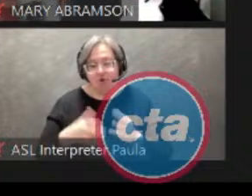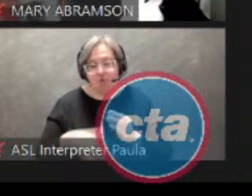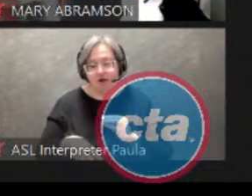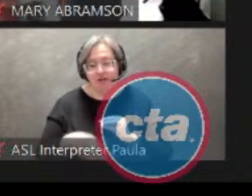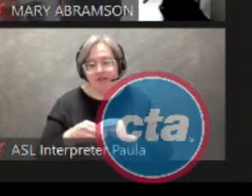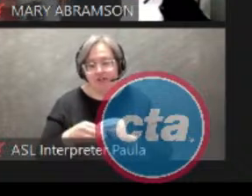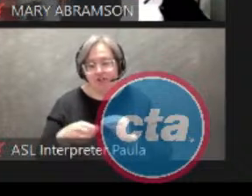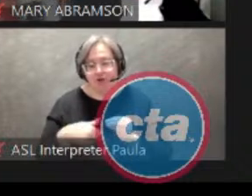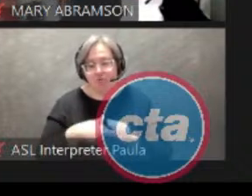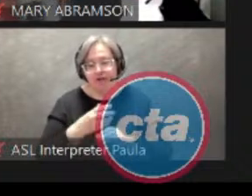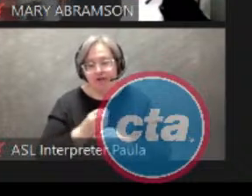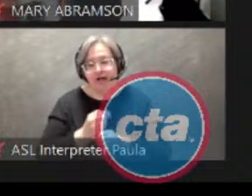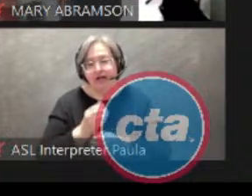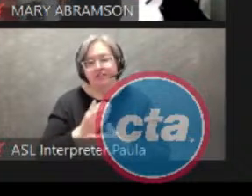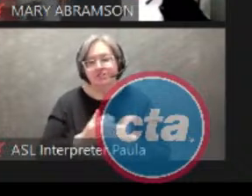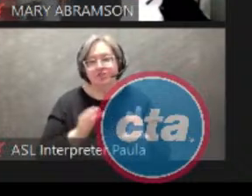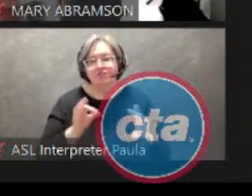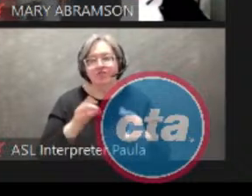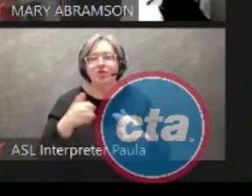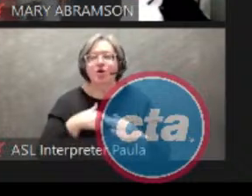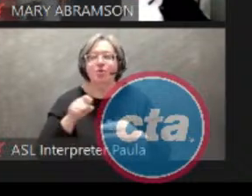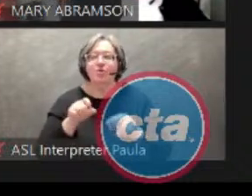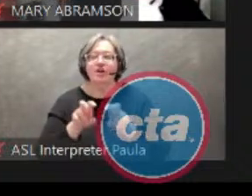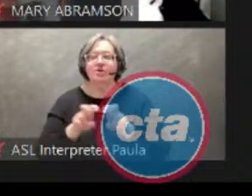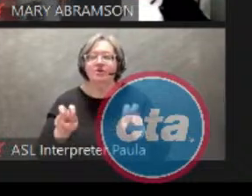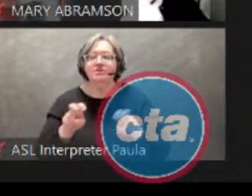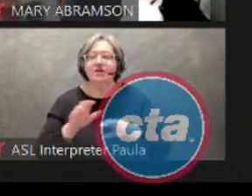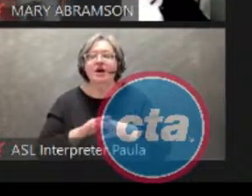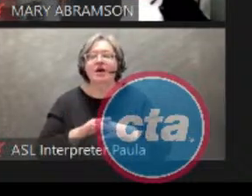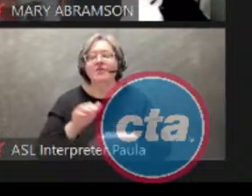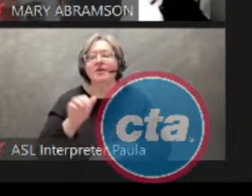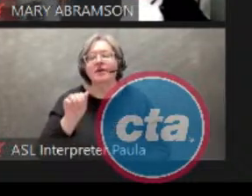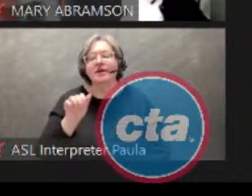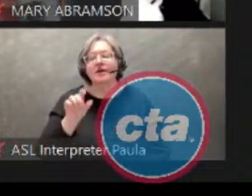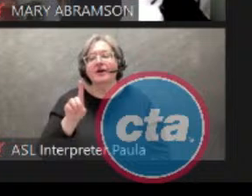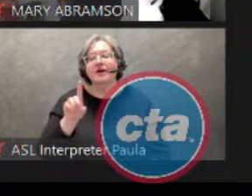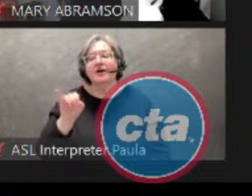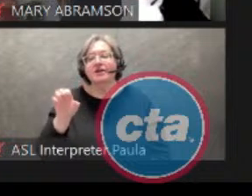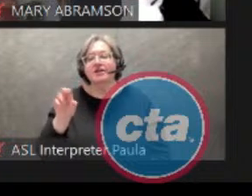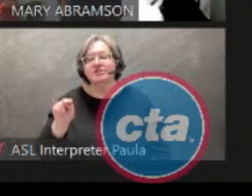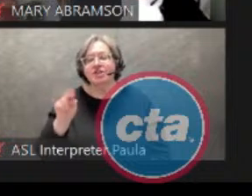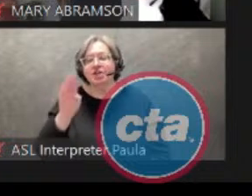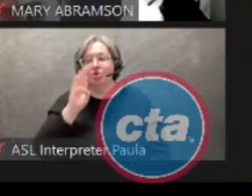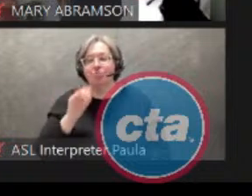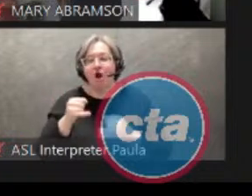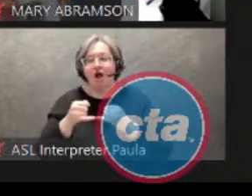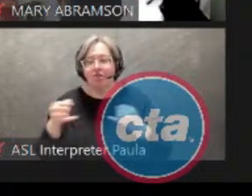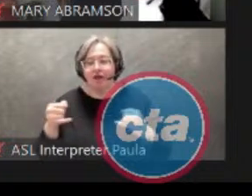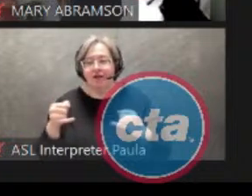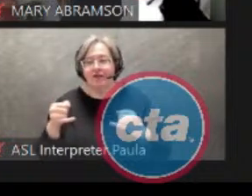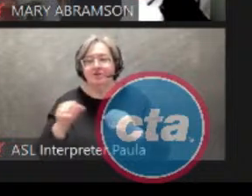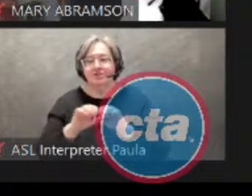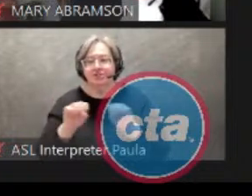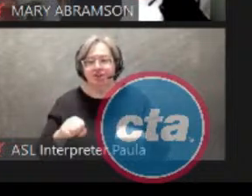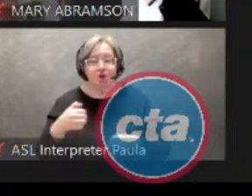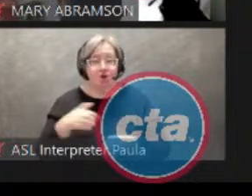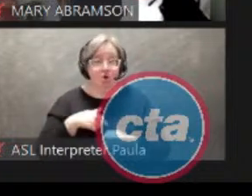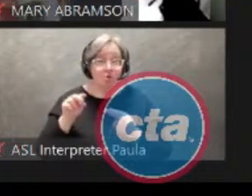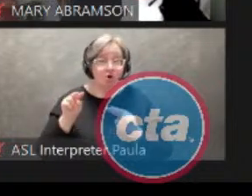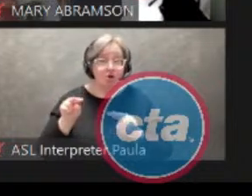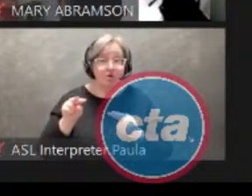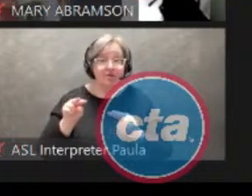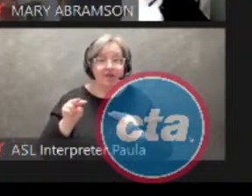some feedback that we needed a bench at the Addison Brown Line station. And we went and looked at